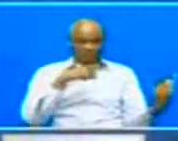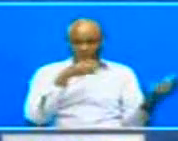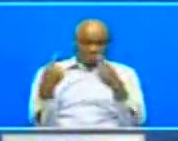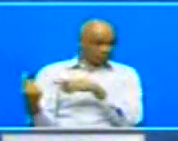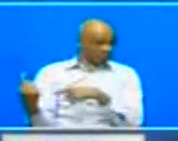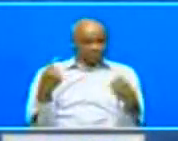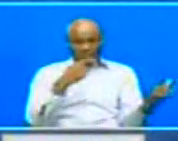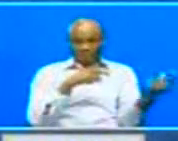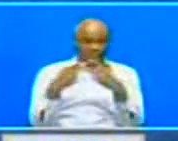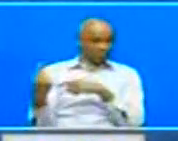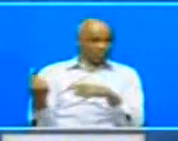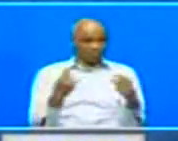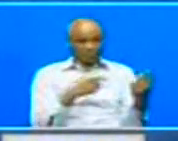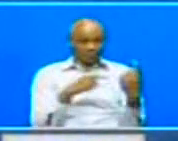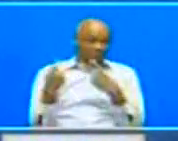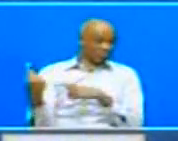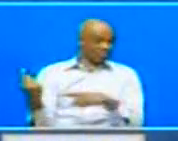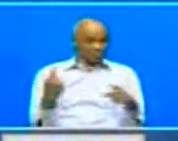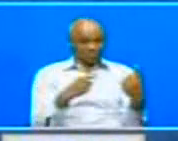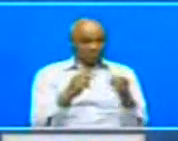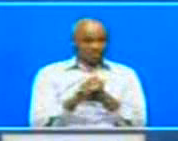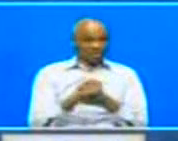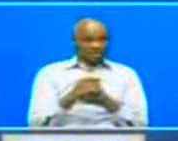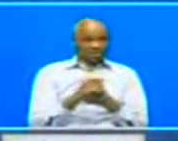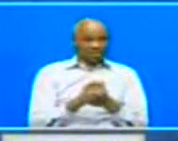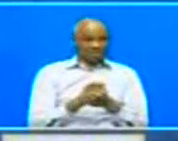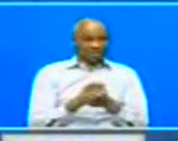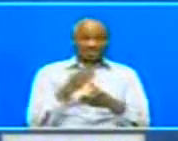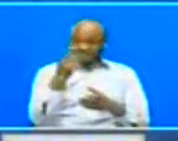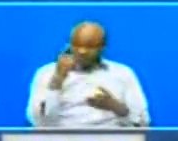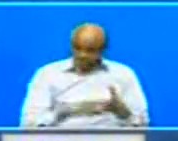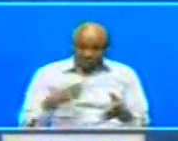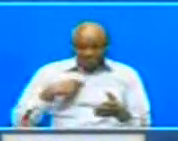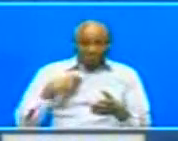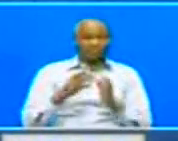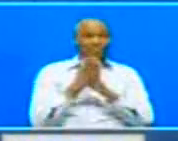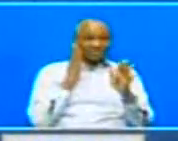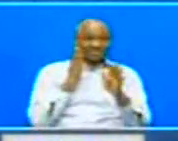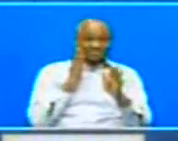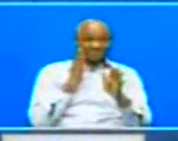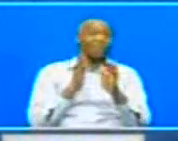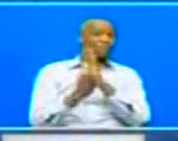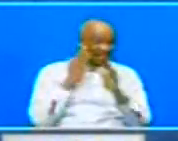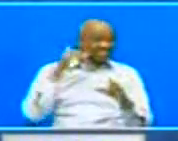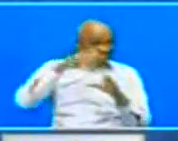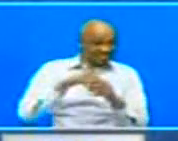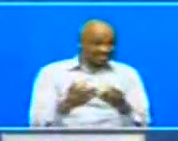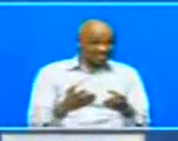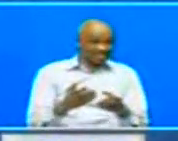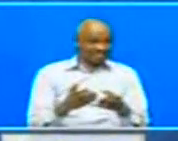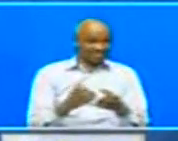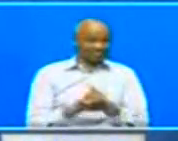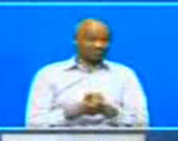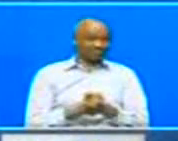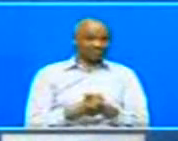million refugees being put in lorries and buses in a period of 3 months, forcibly, to go back to Somalia. That